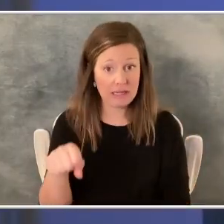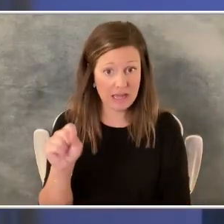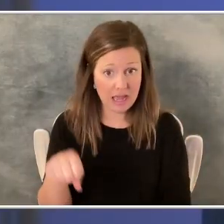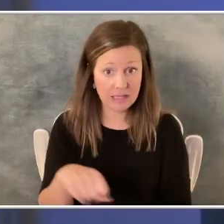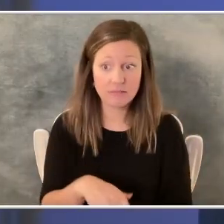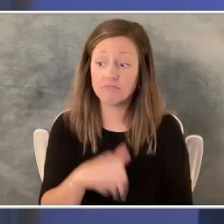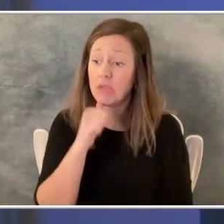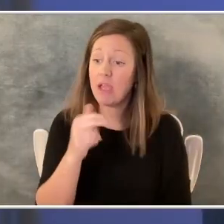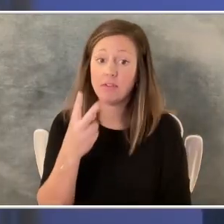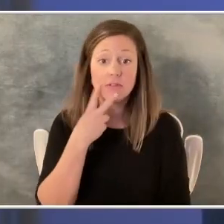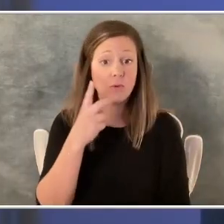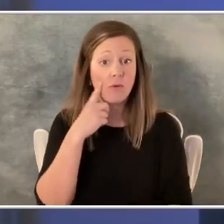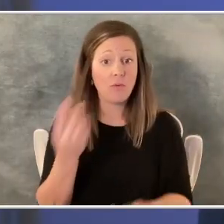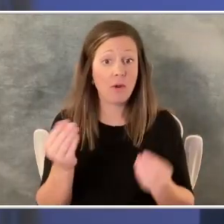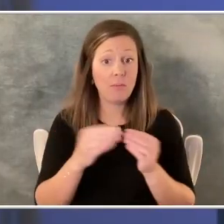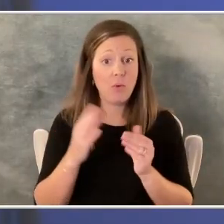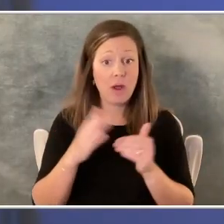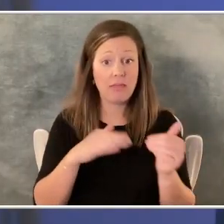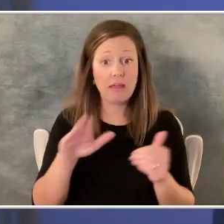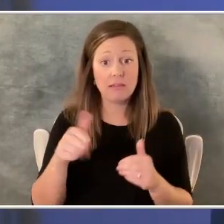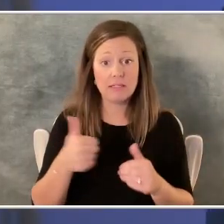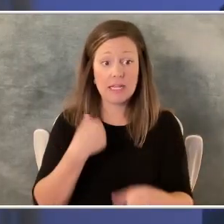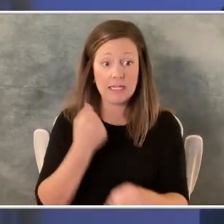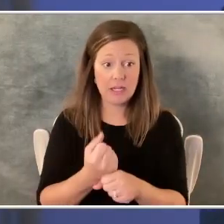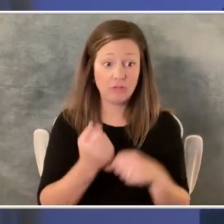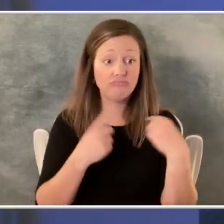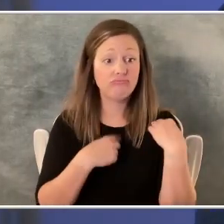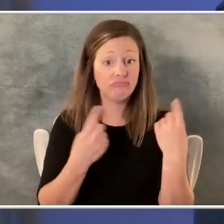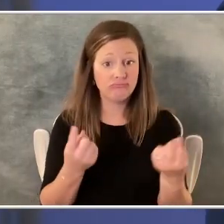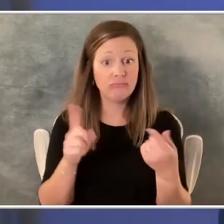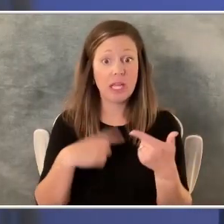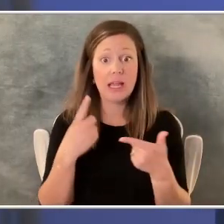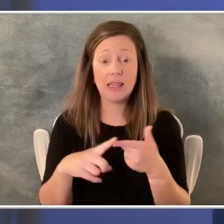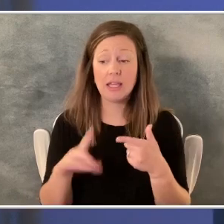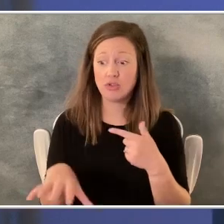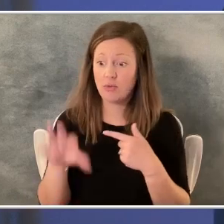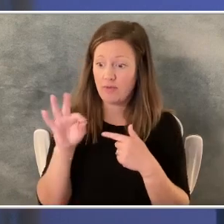over 10 years, and to find cancer today where